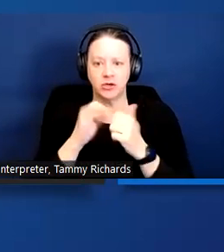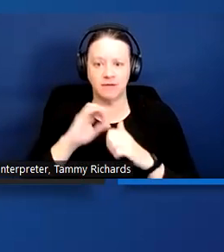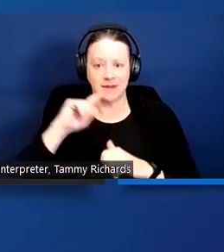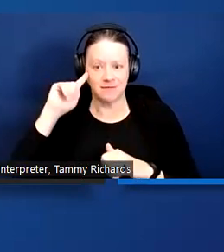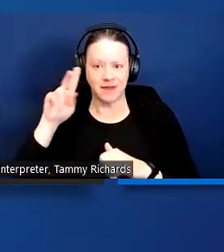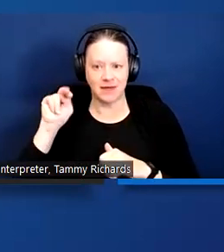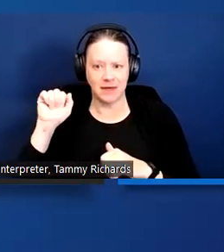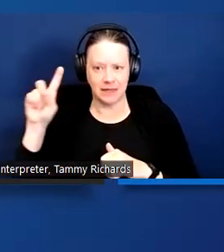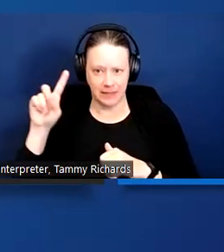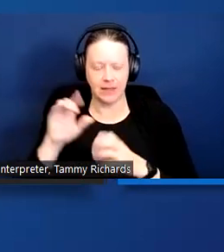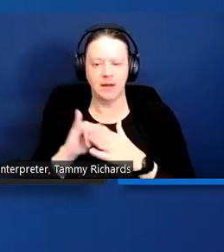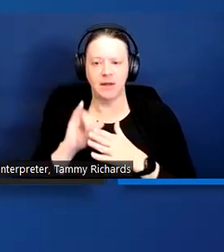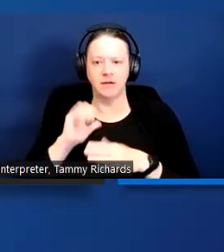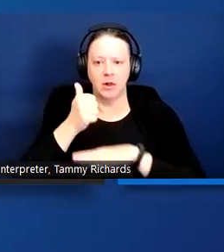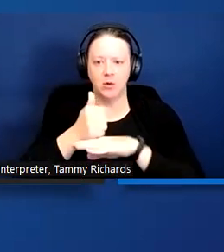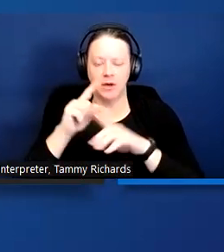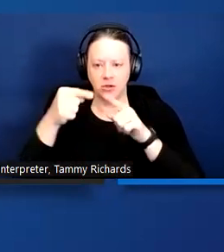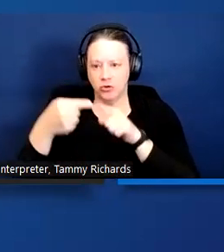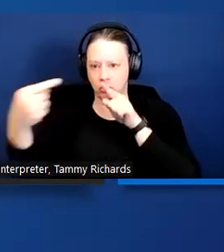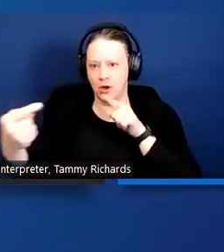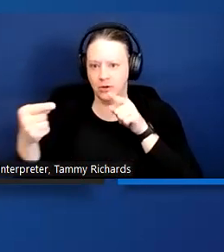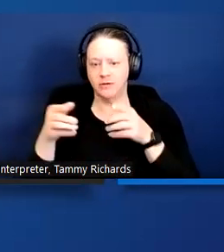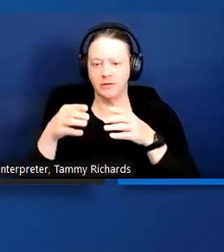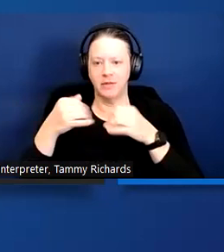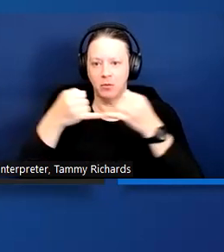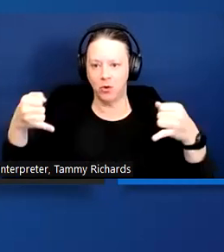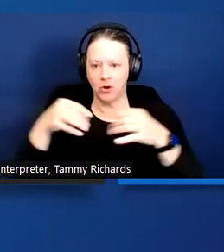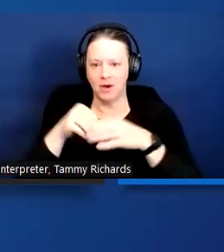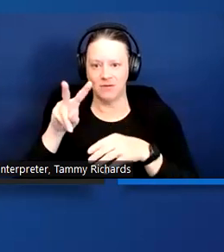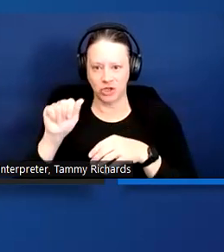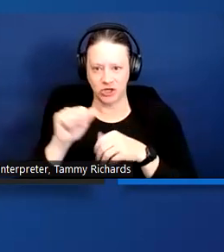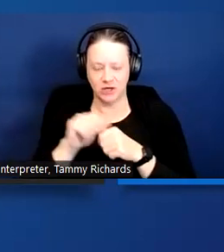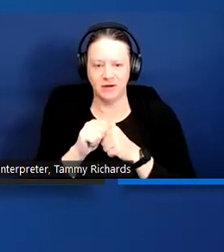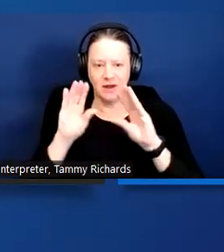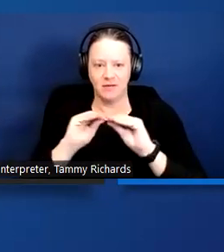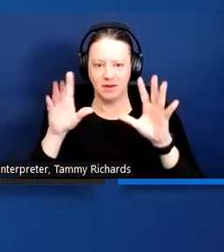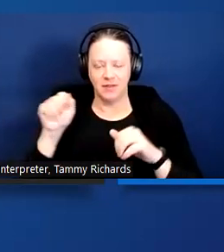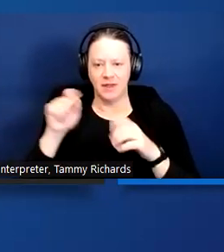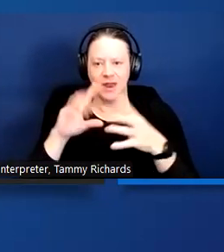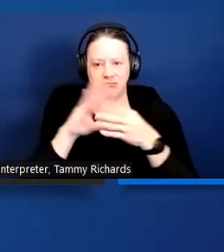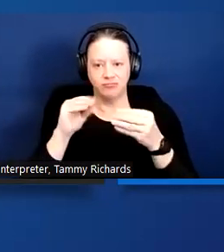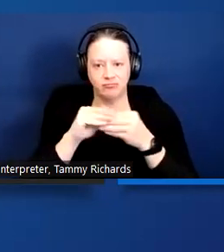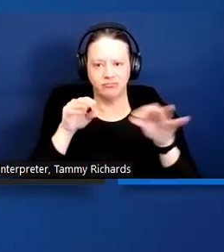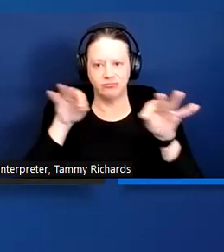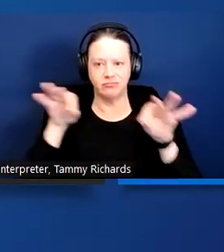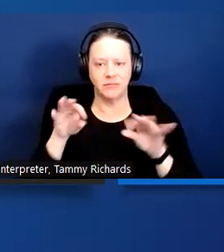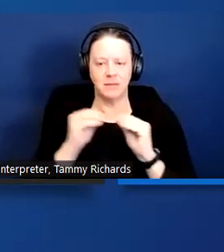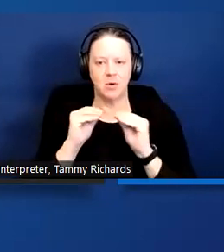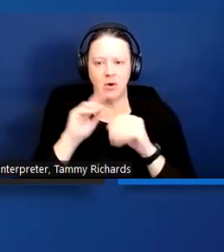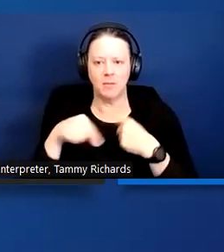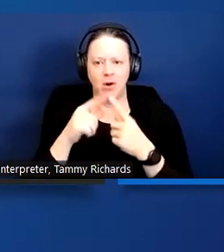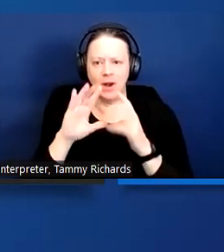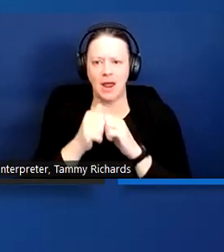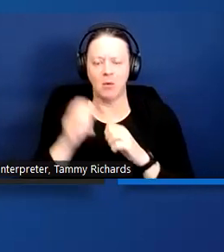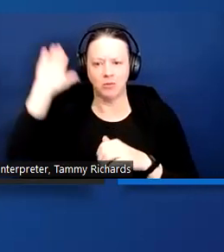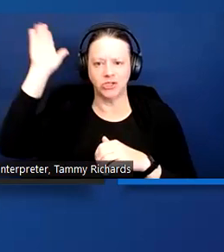is located just across the border in Virginia. Obviously, they can talk more about how a